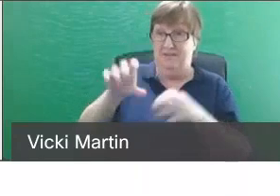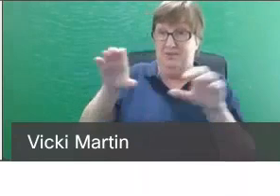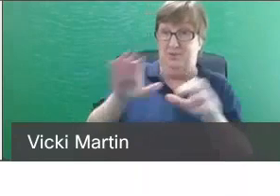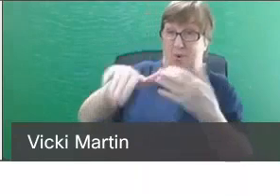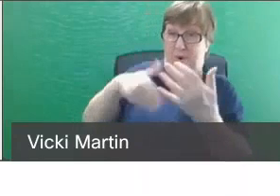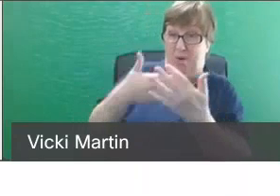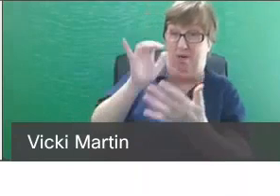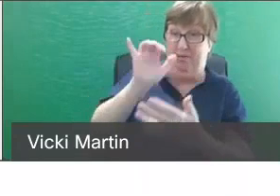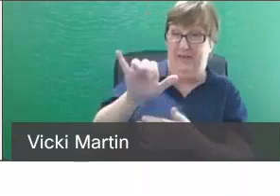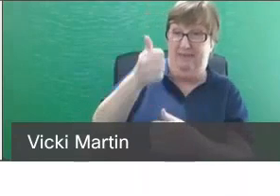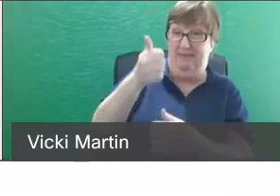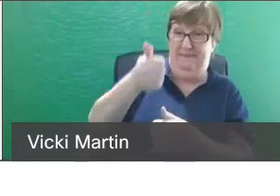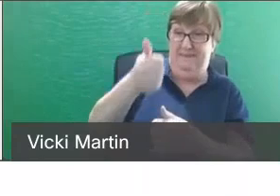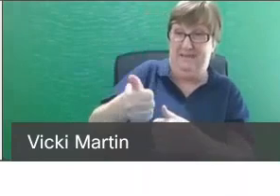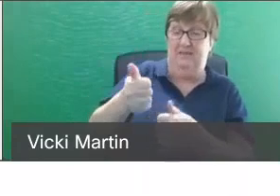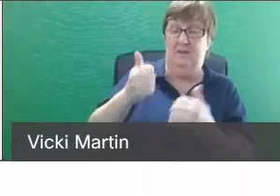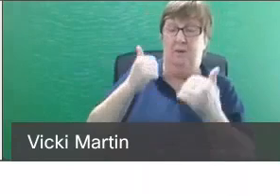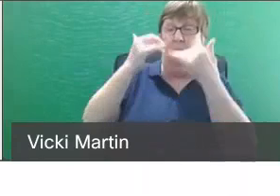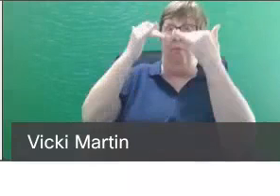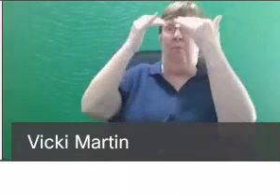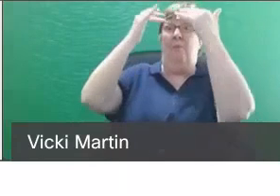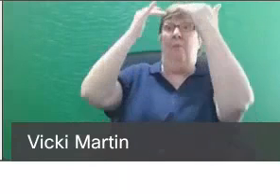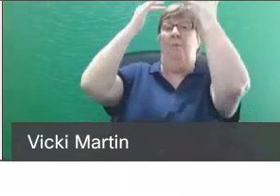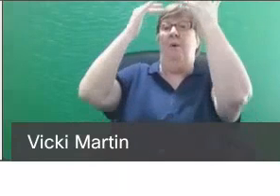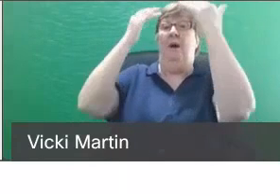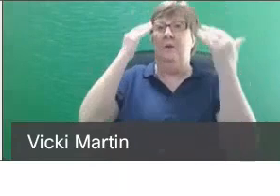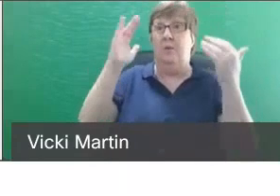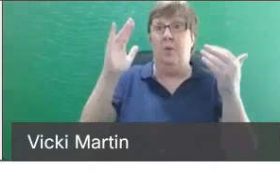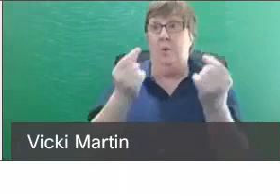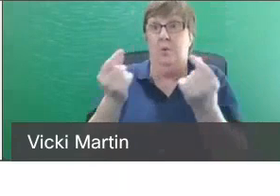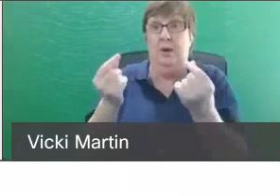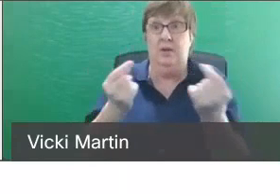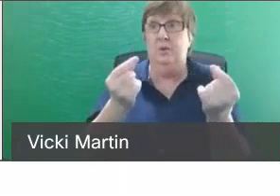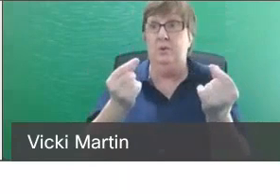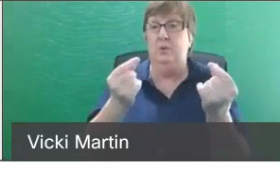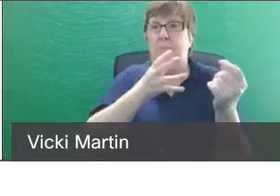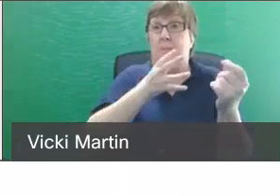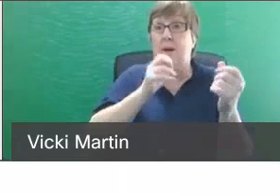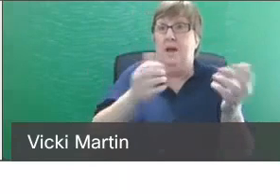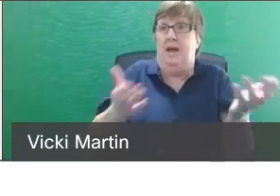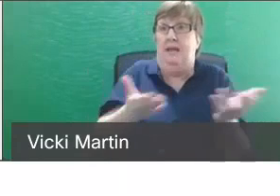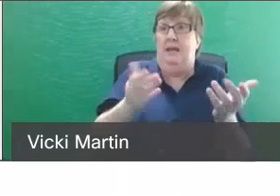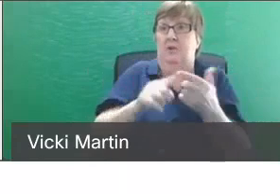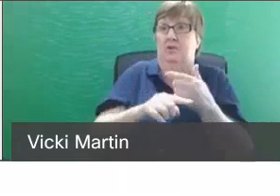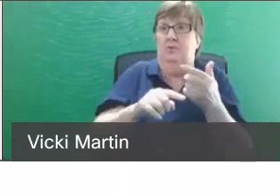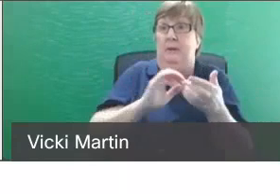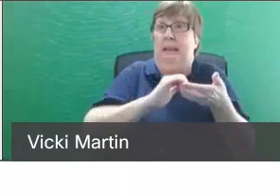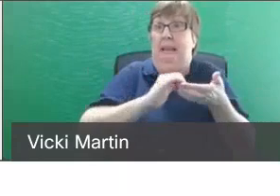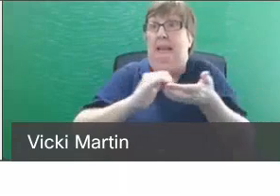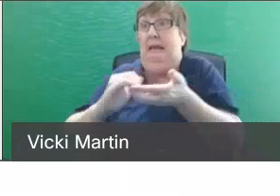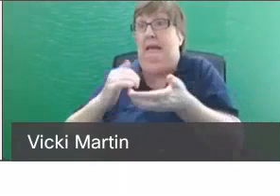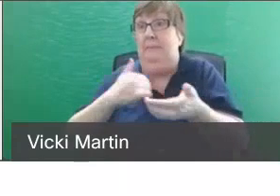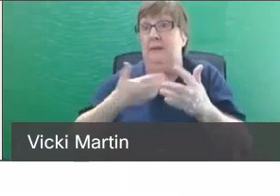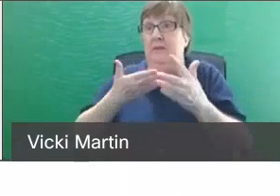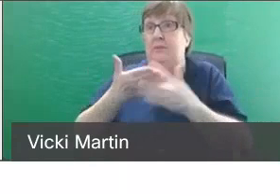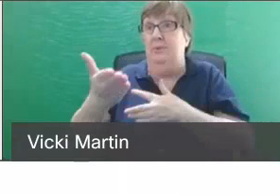And sometimes that can be very overwhelming when you don't know what to do. You don't have someone there holding your hand and kind of lead the way.